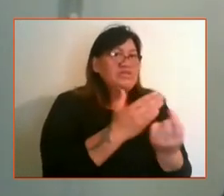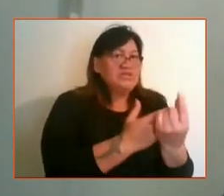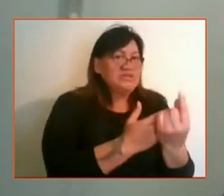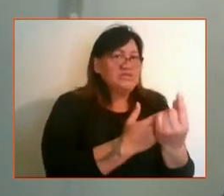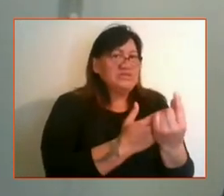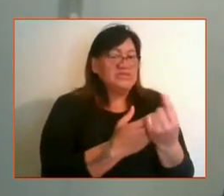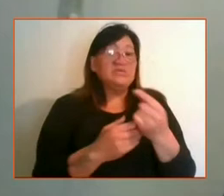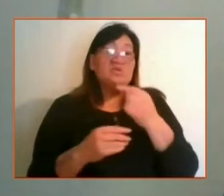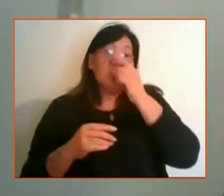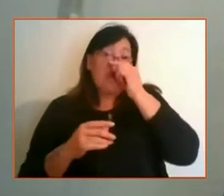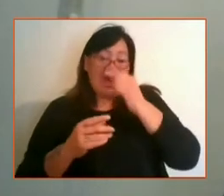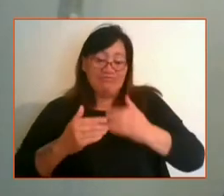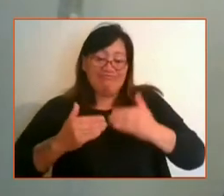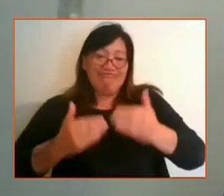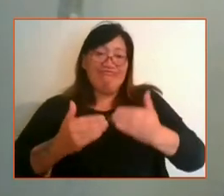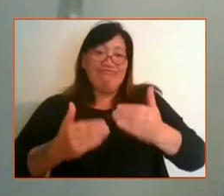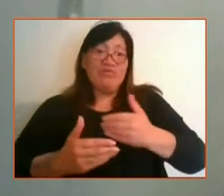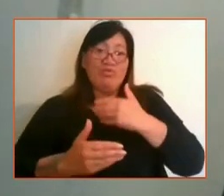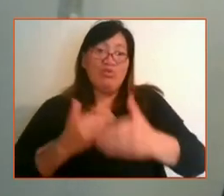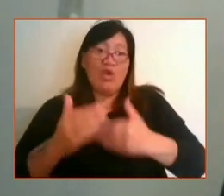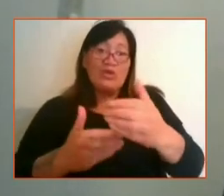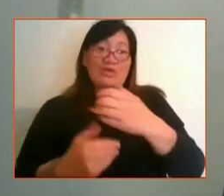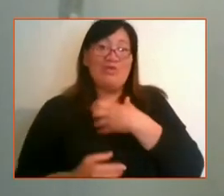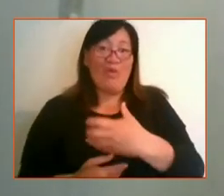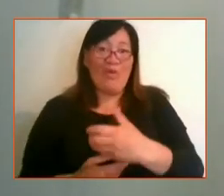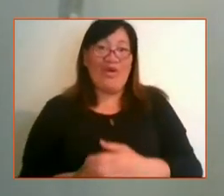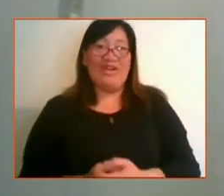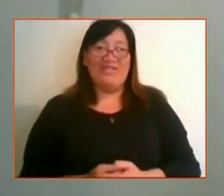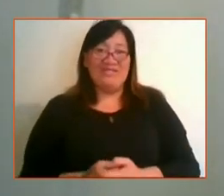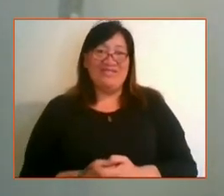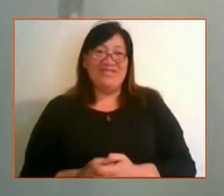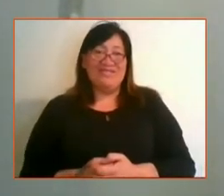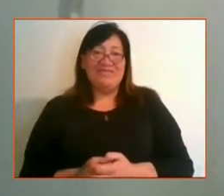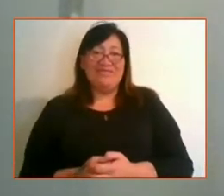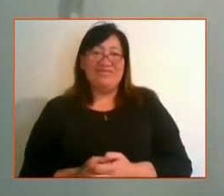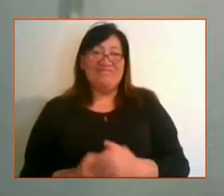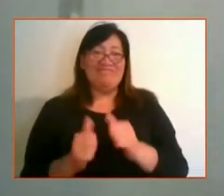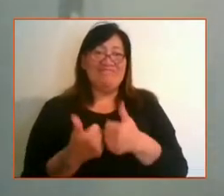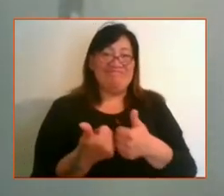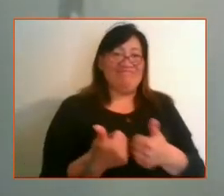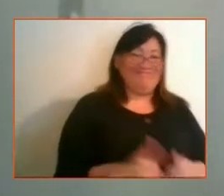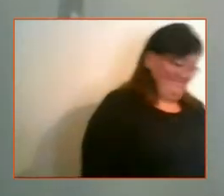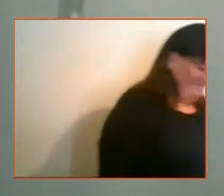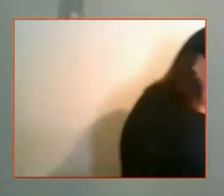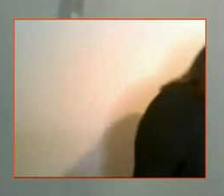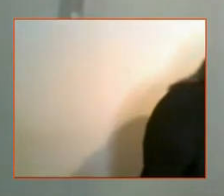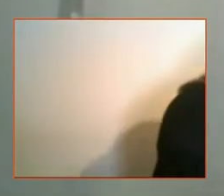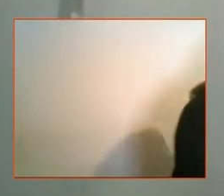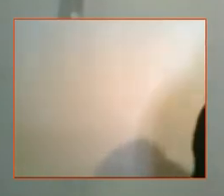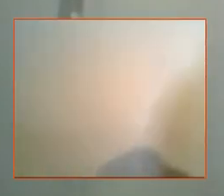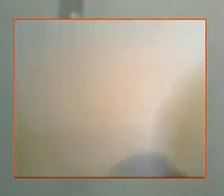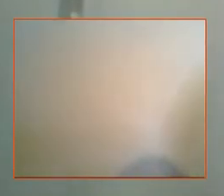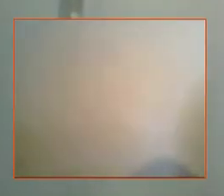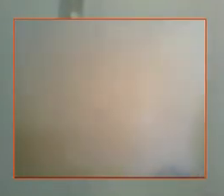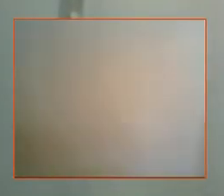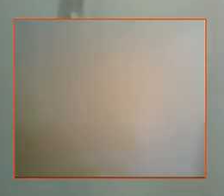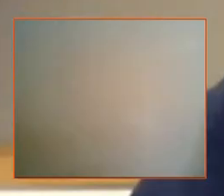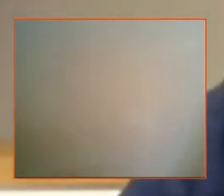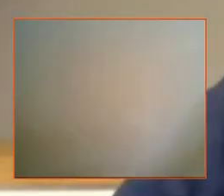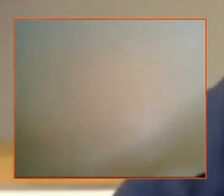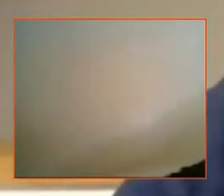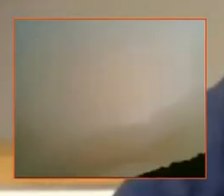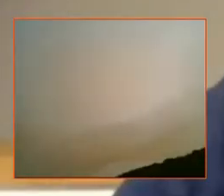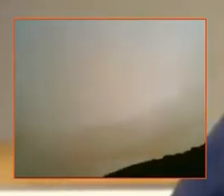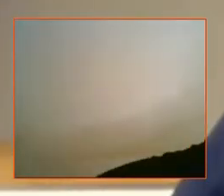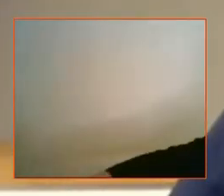to make further progress in this area. Jonathan Young, your thoughts, what would you do? Oh, look, I think